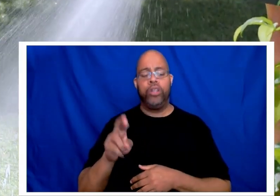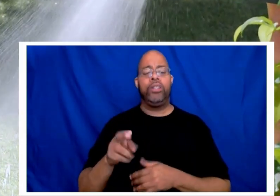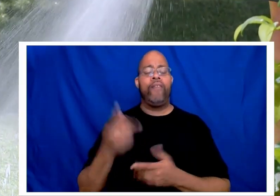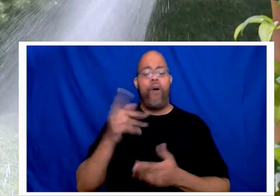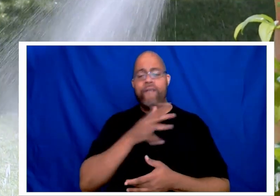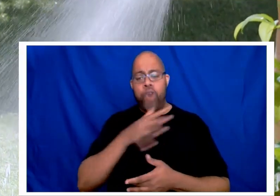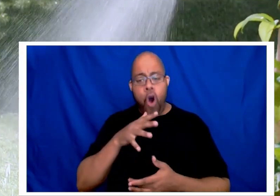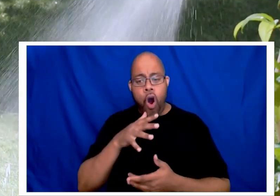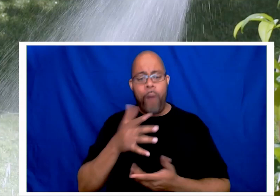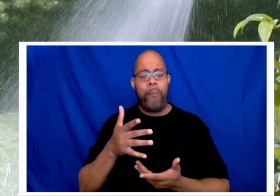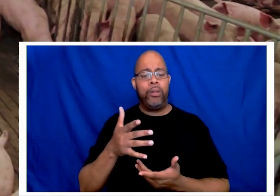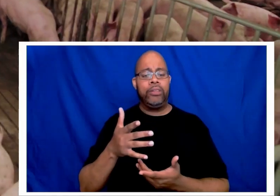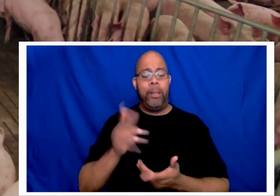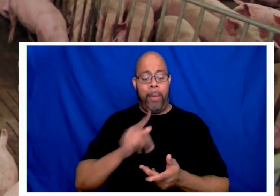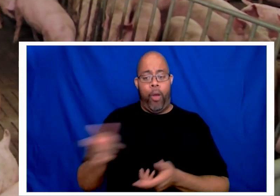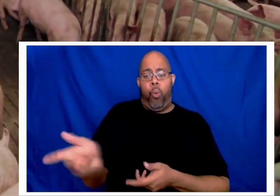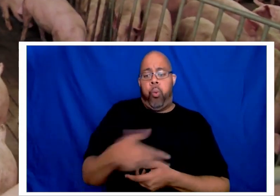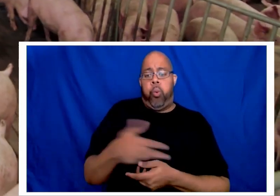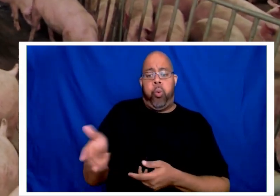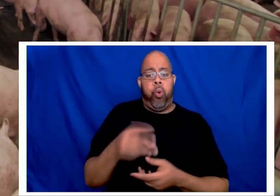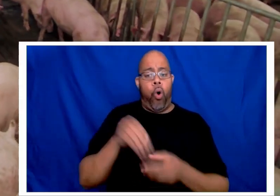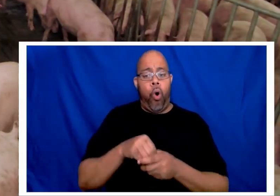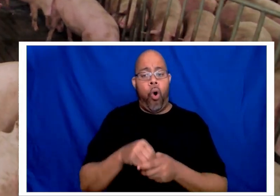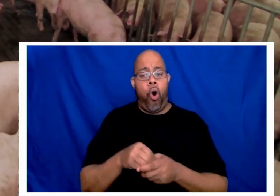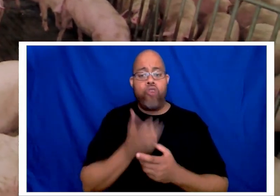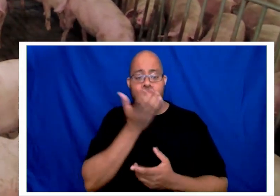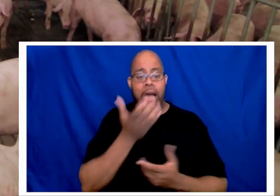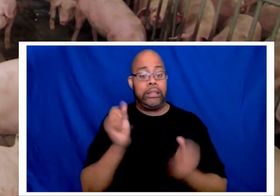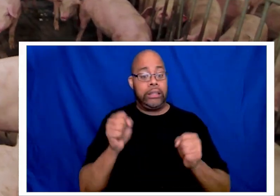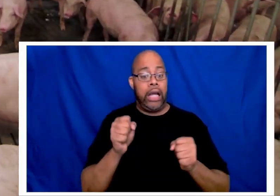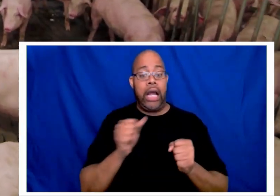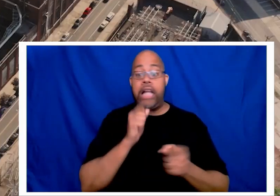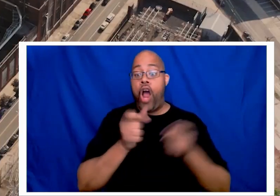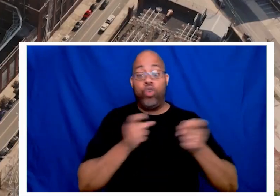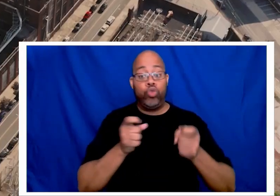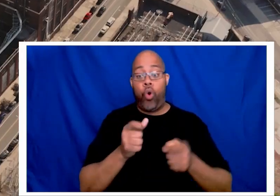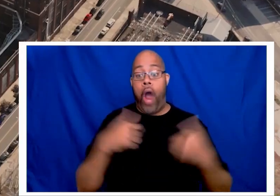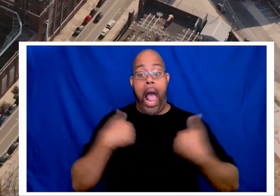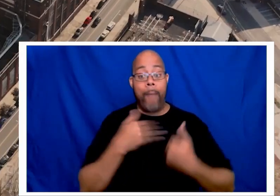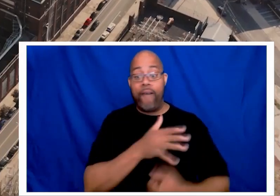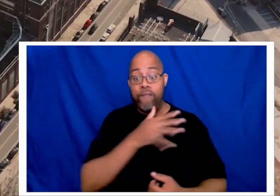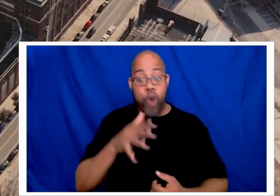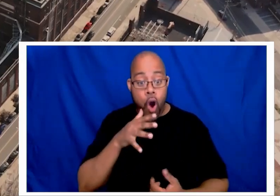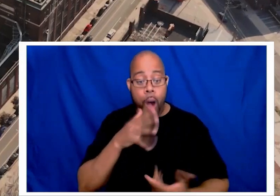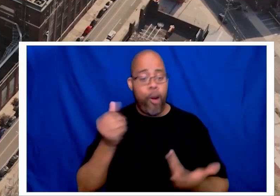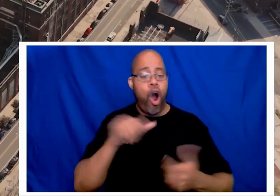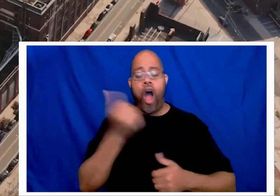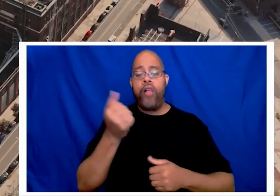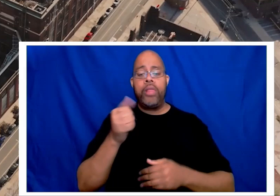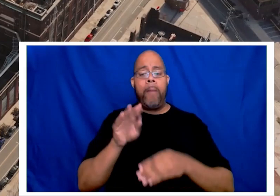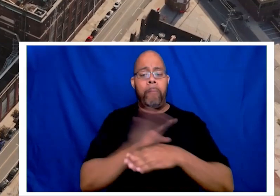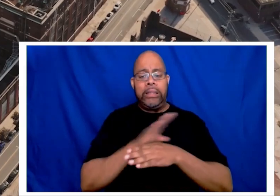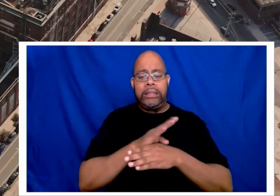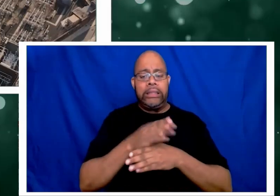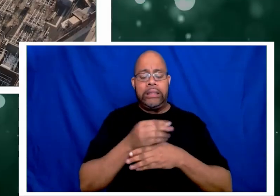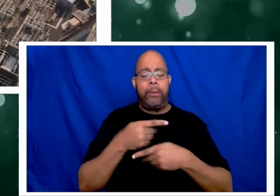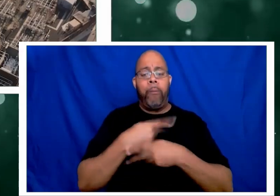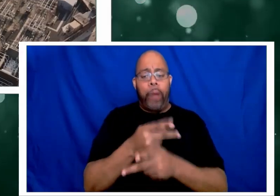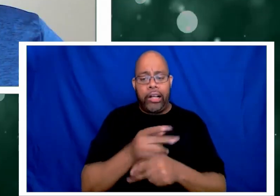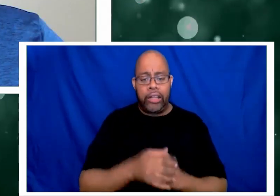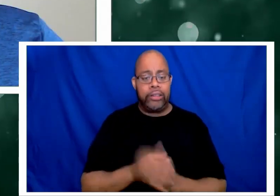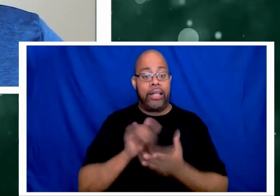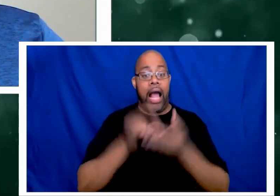on their lawns. It can also happen from uncontrolled animal farming or other industrial outputs. This problem occurs when the